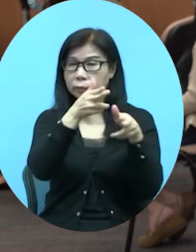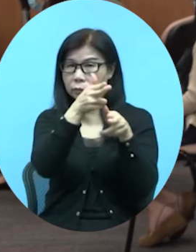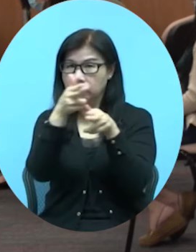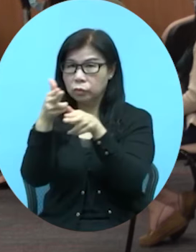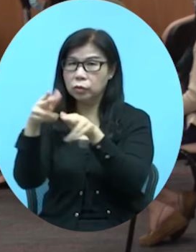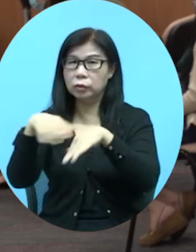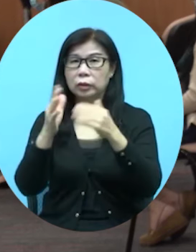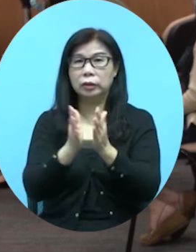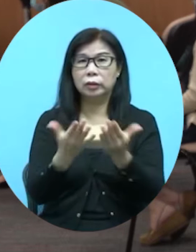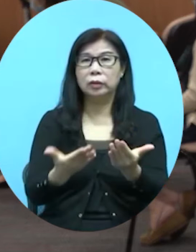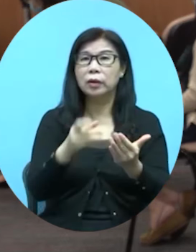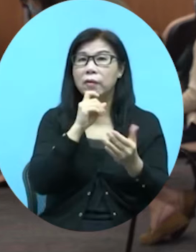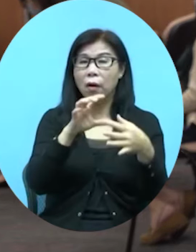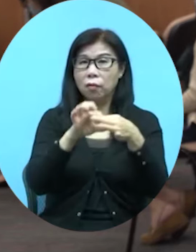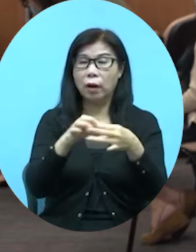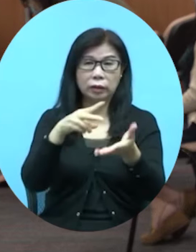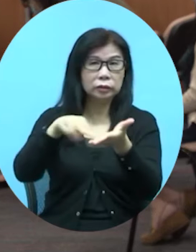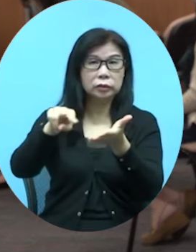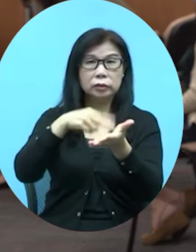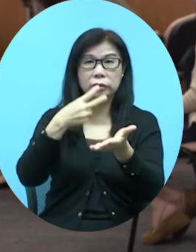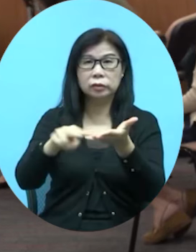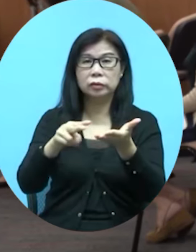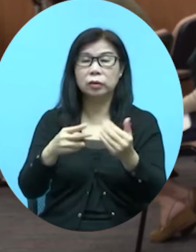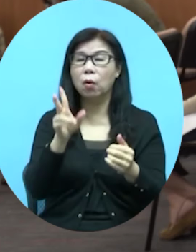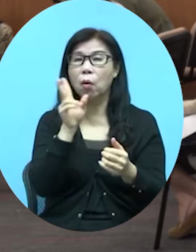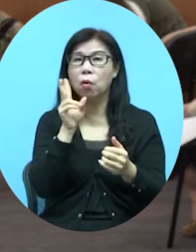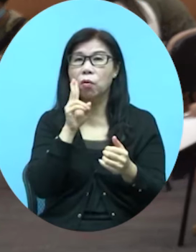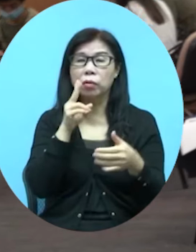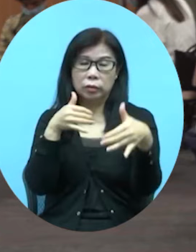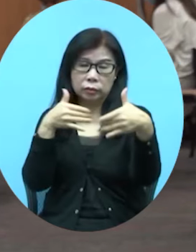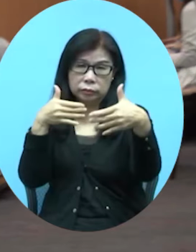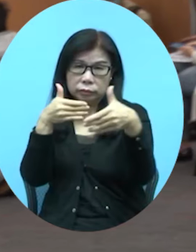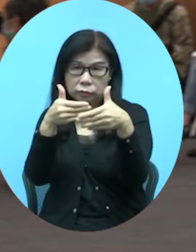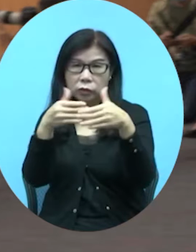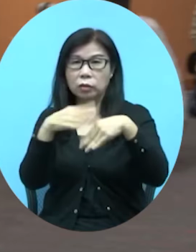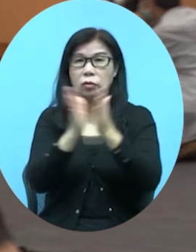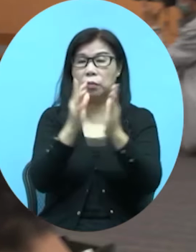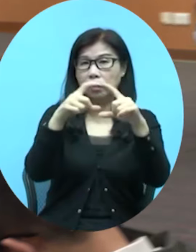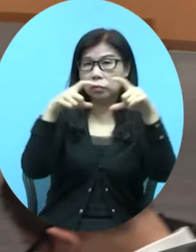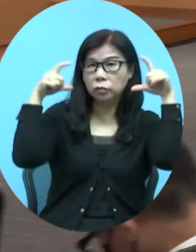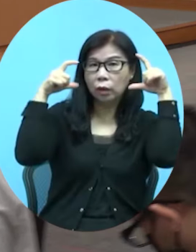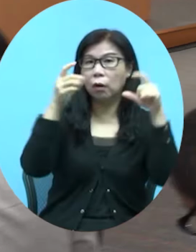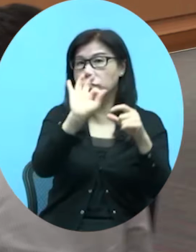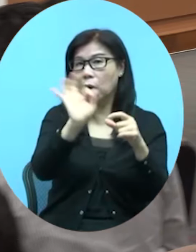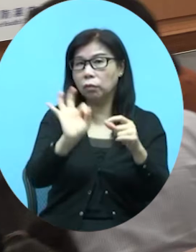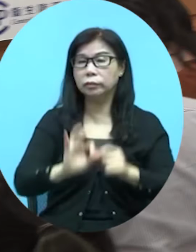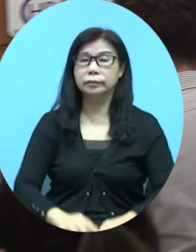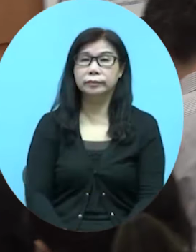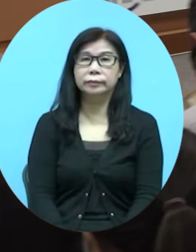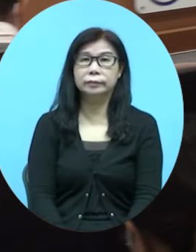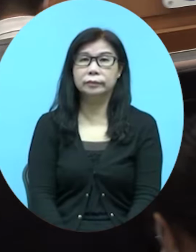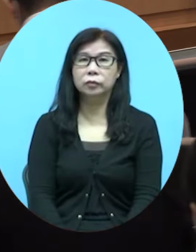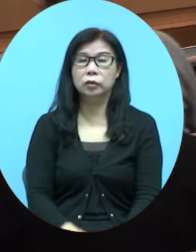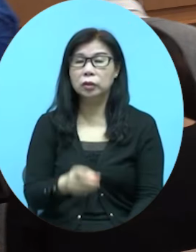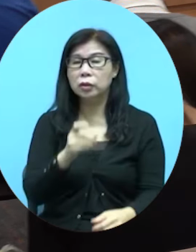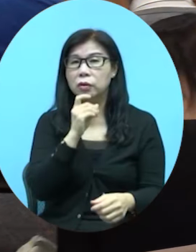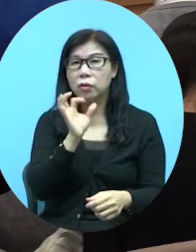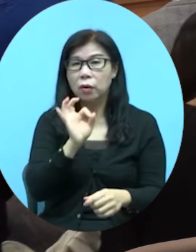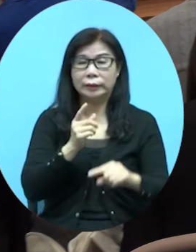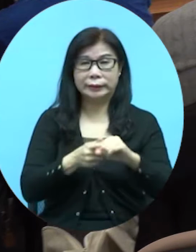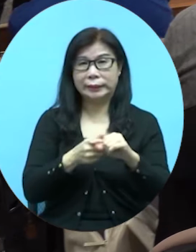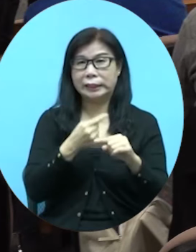they're very close together some of them't wear a mask at all so is it a necessity for these facilities